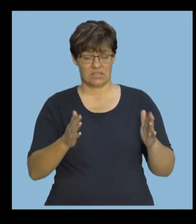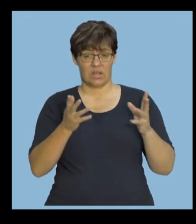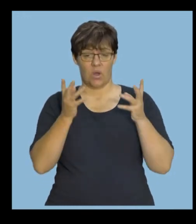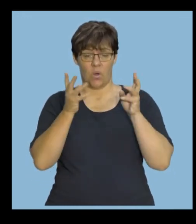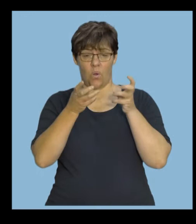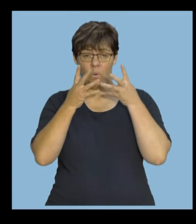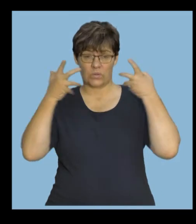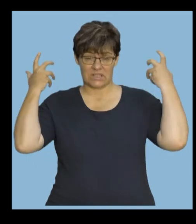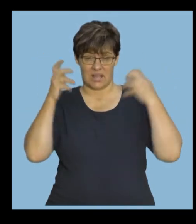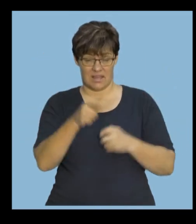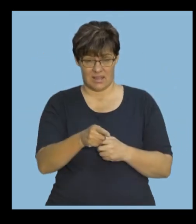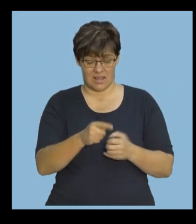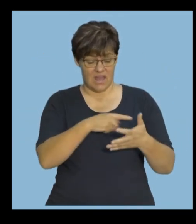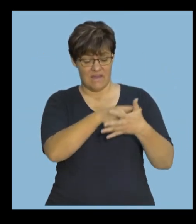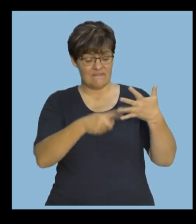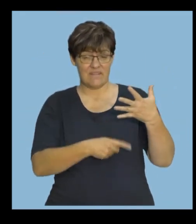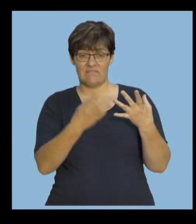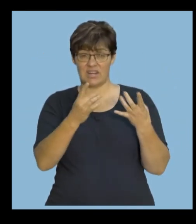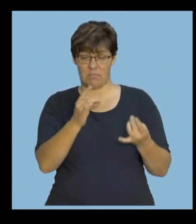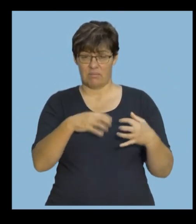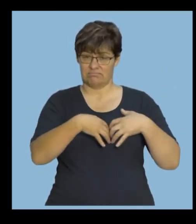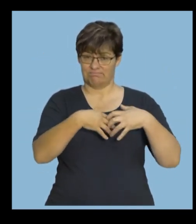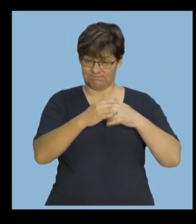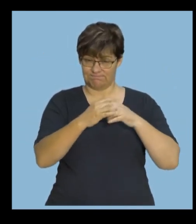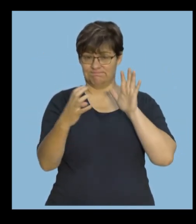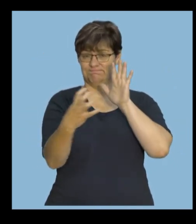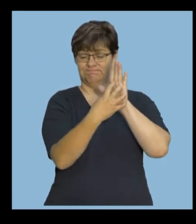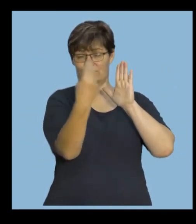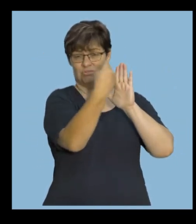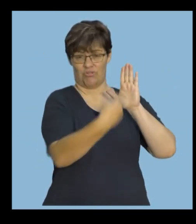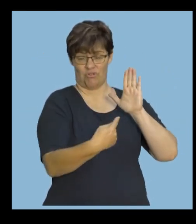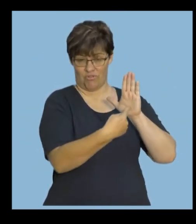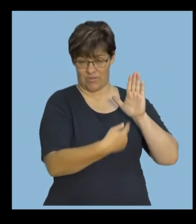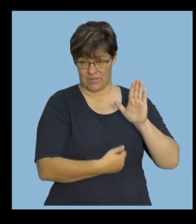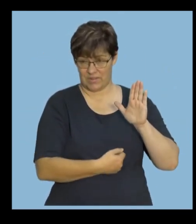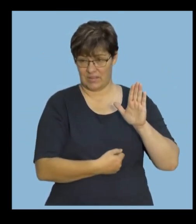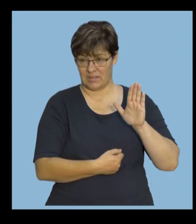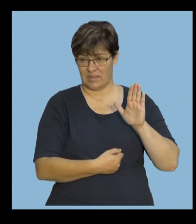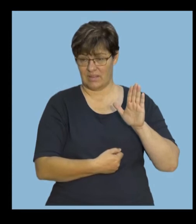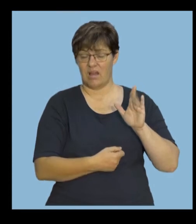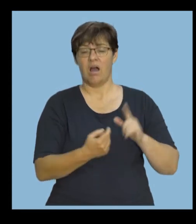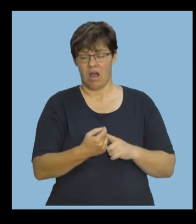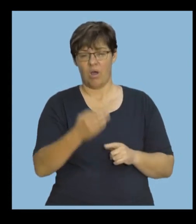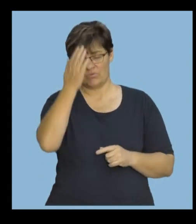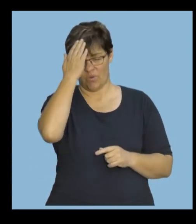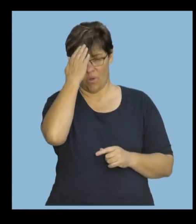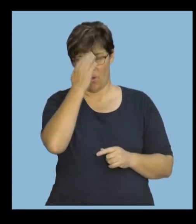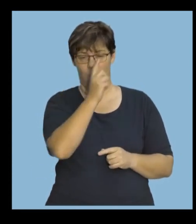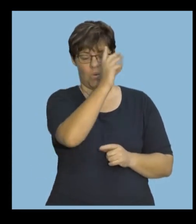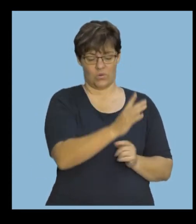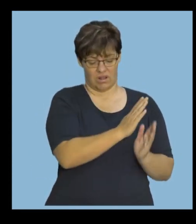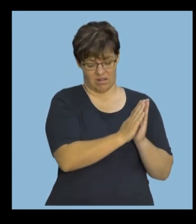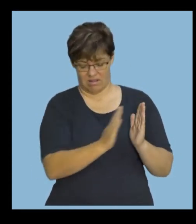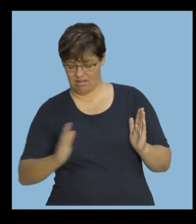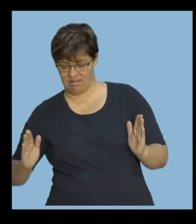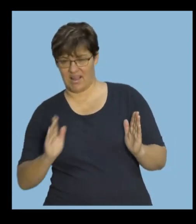then the box and whisker. We need the 5-number summary to draw something called the box and whisker. And we know